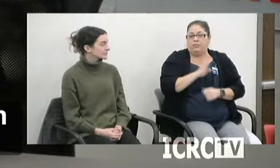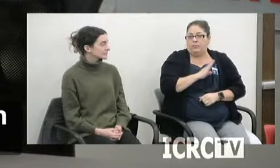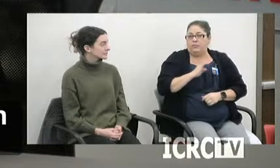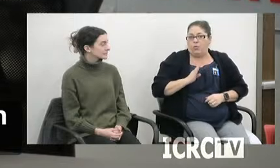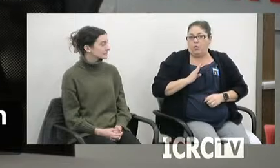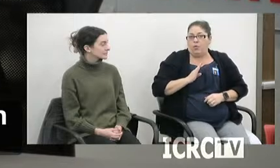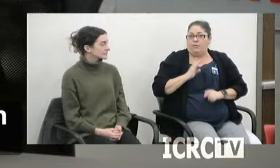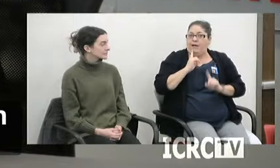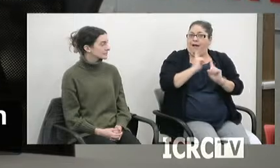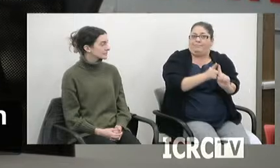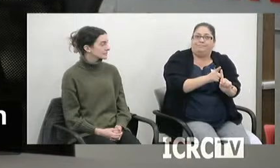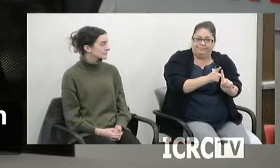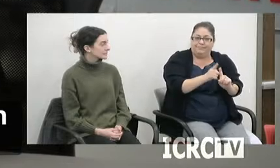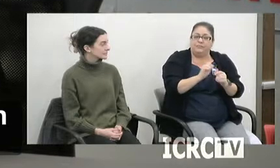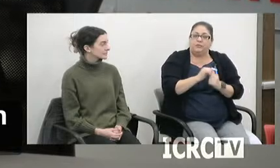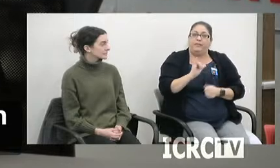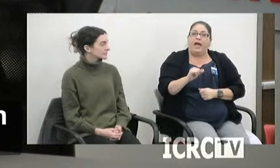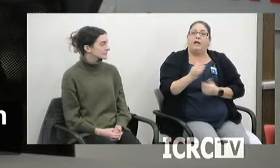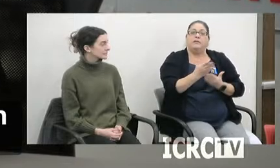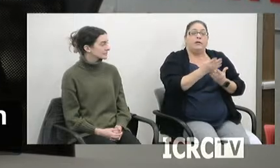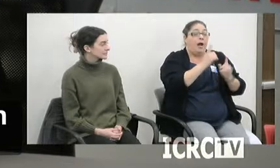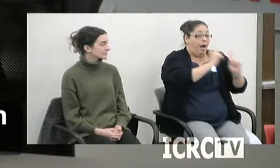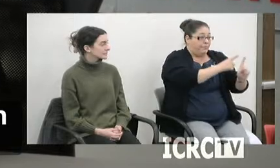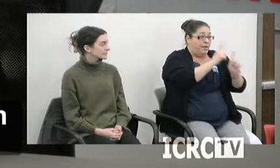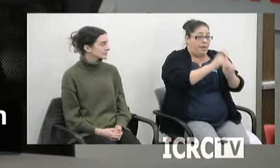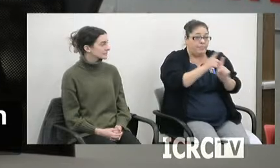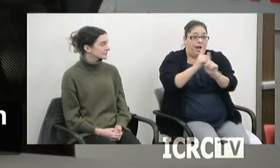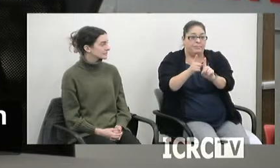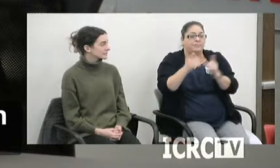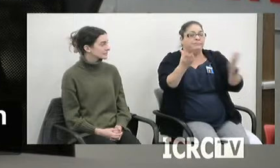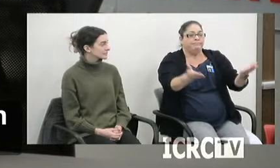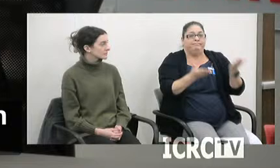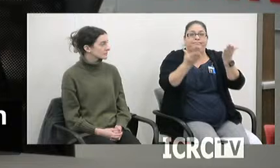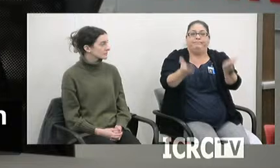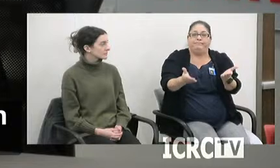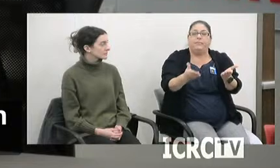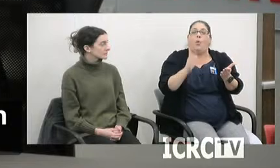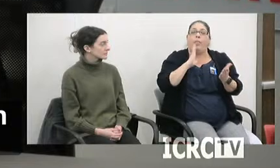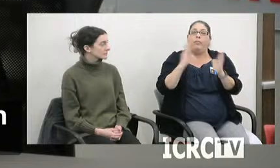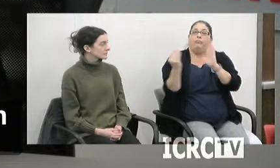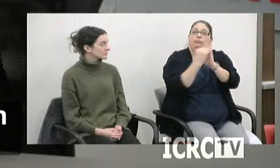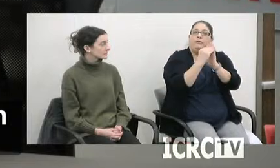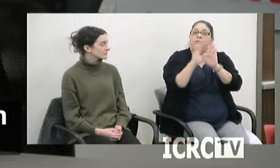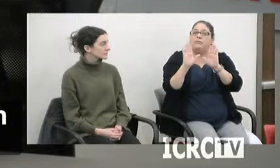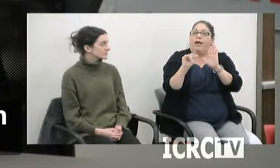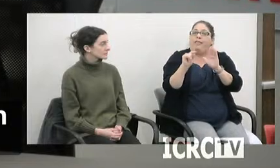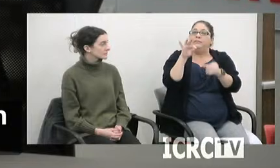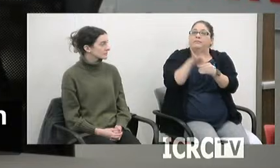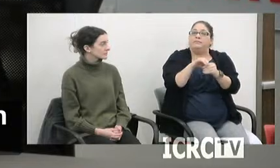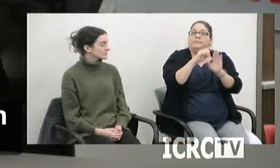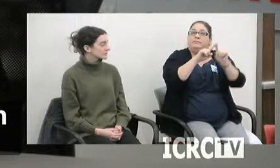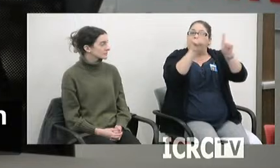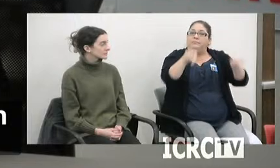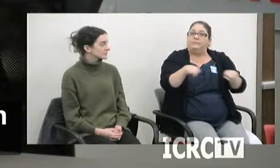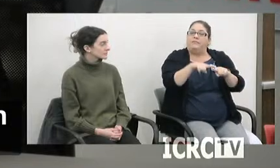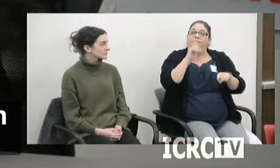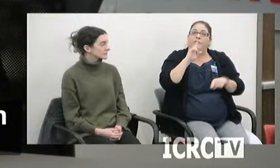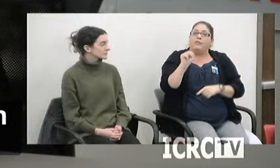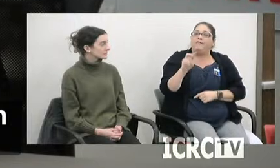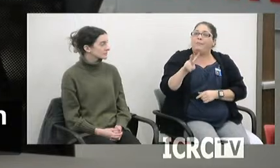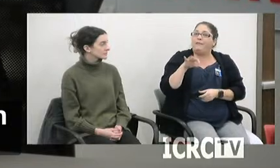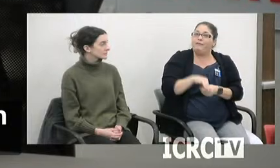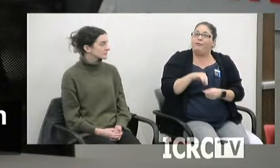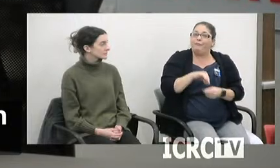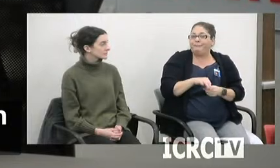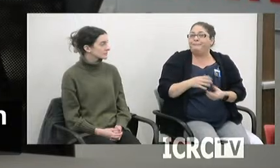to present a package that will land on a ballot in November, and you and everyone else in this community will be